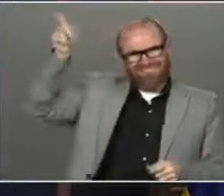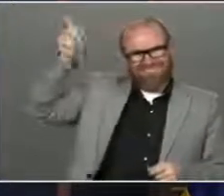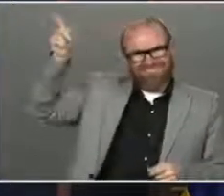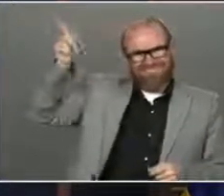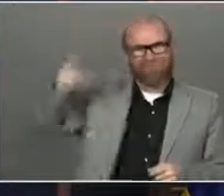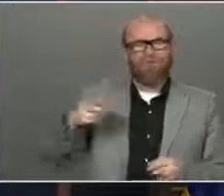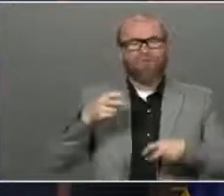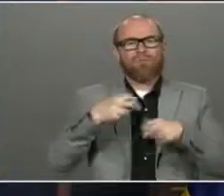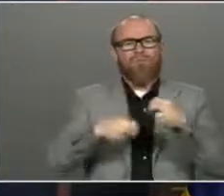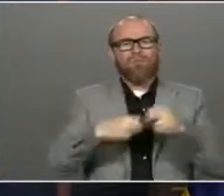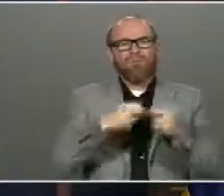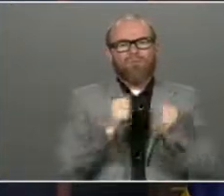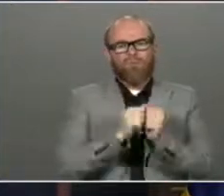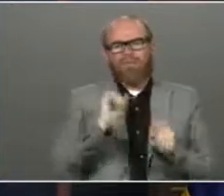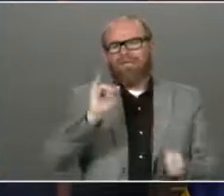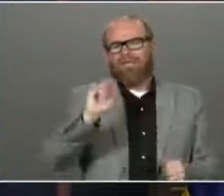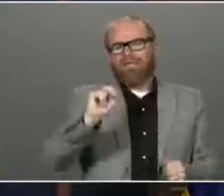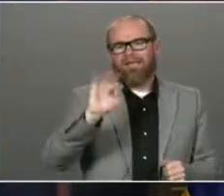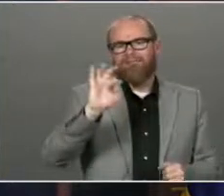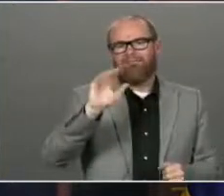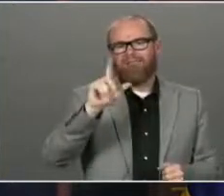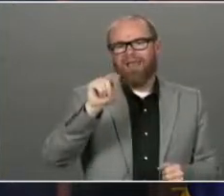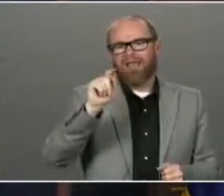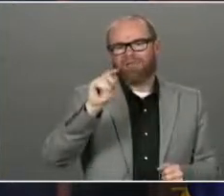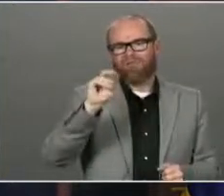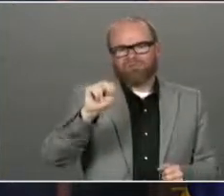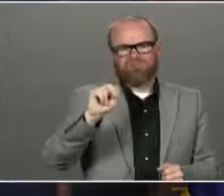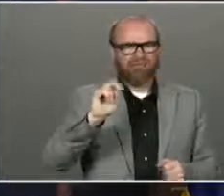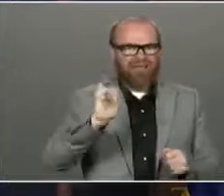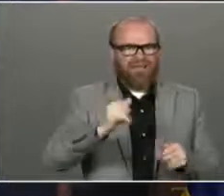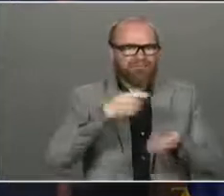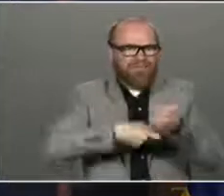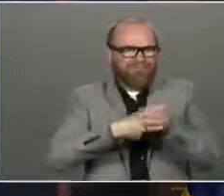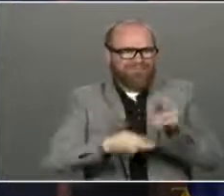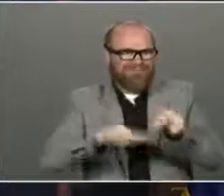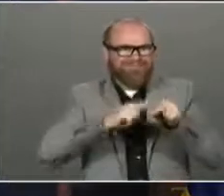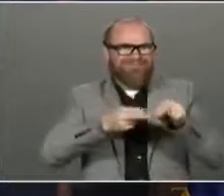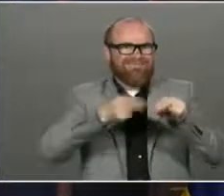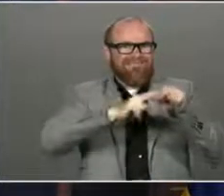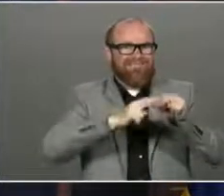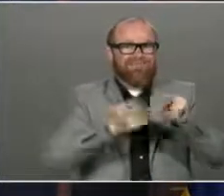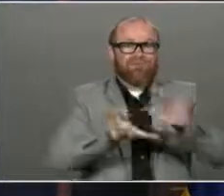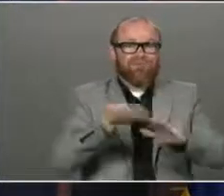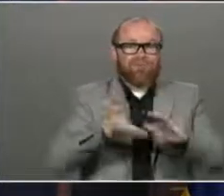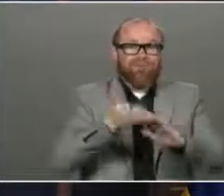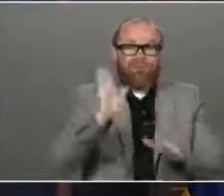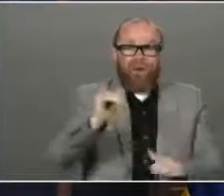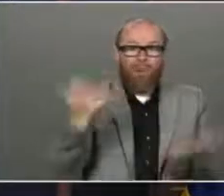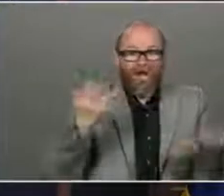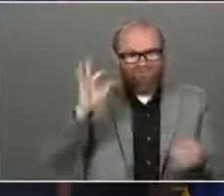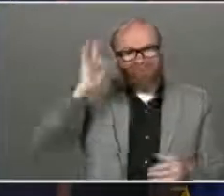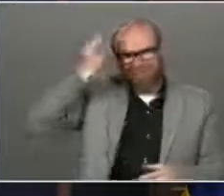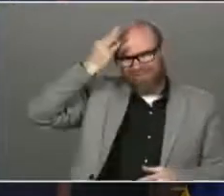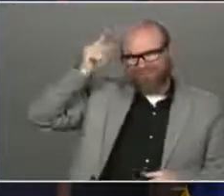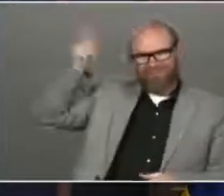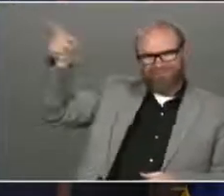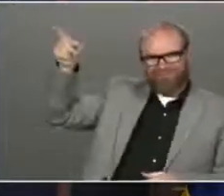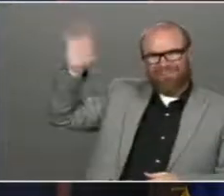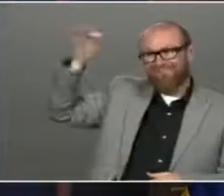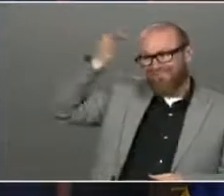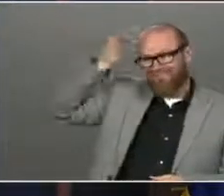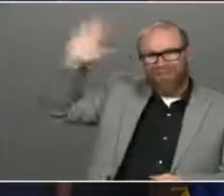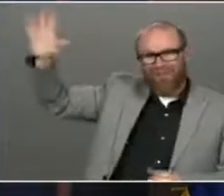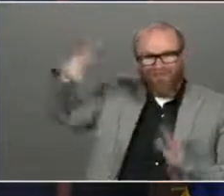inflation is that it is it is driven so much by the federal government and federal